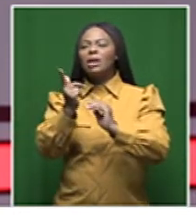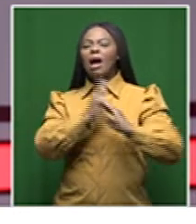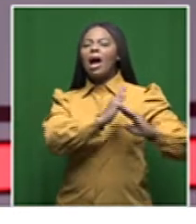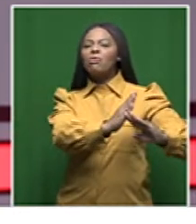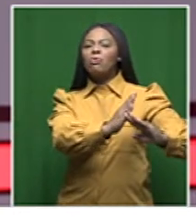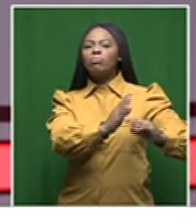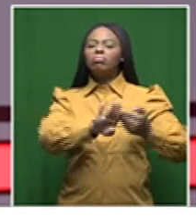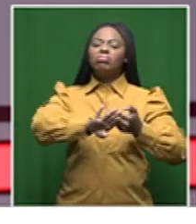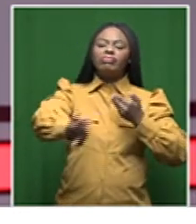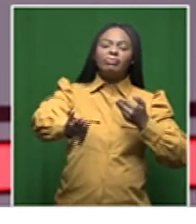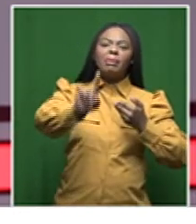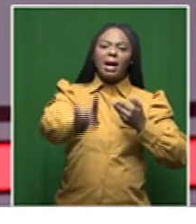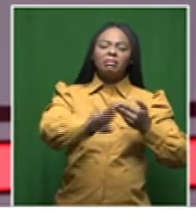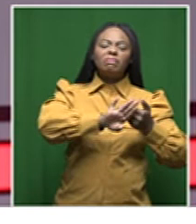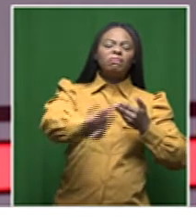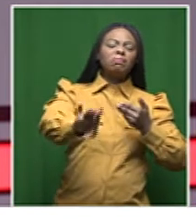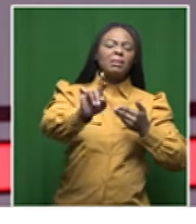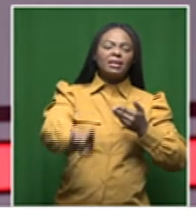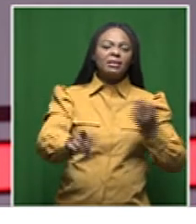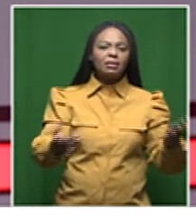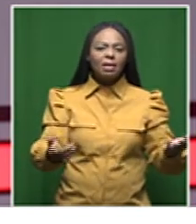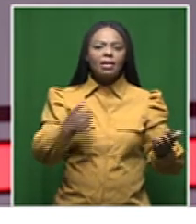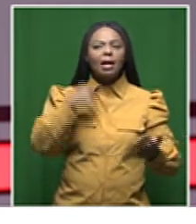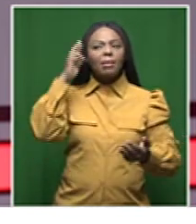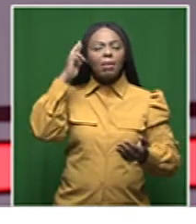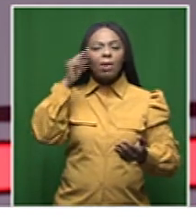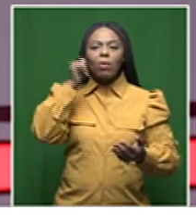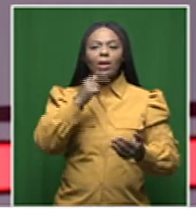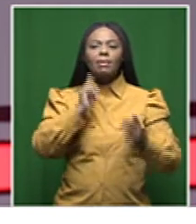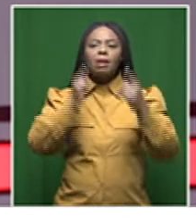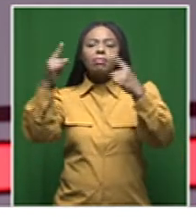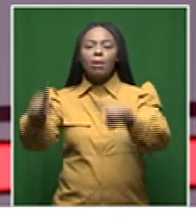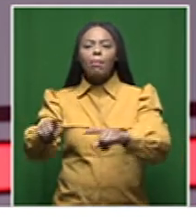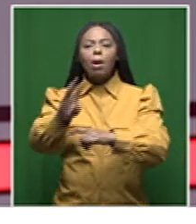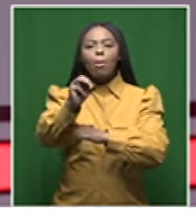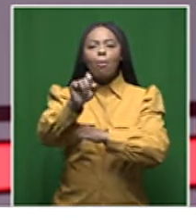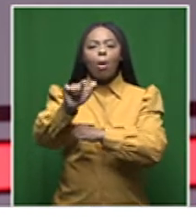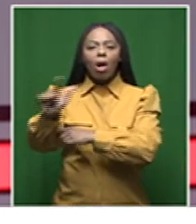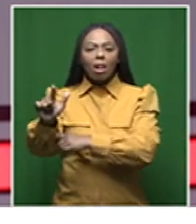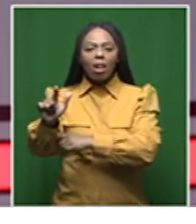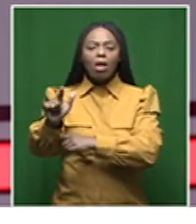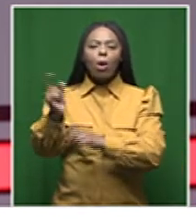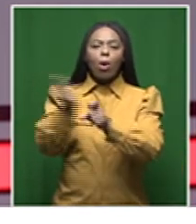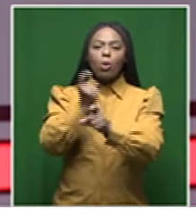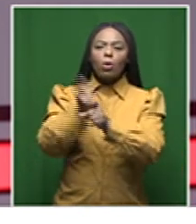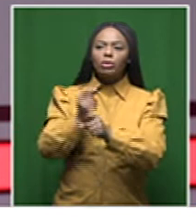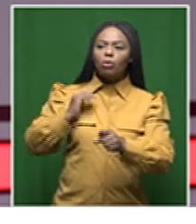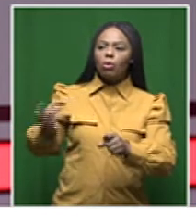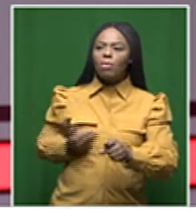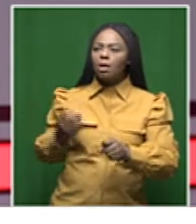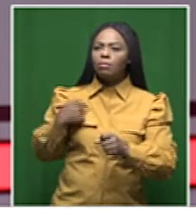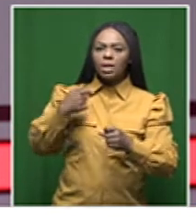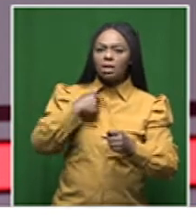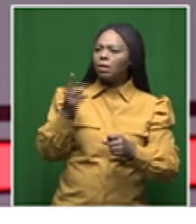my lowest point was when I went to a local mall. And then it seems like every second woman was